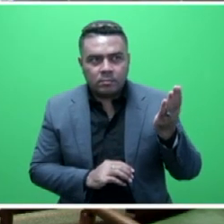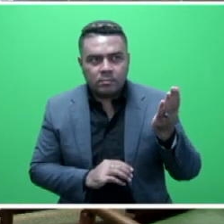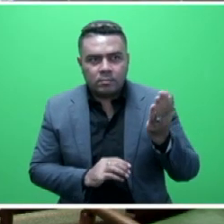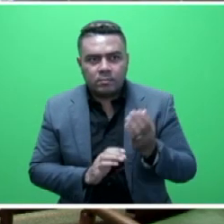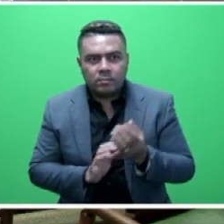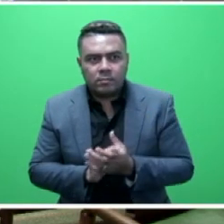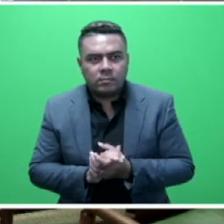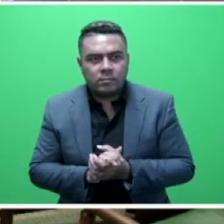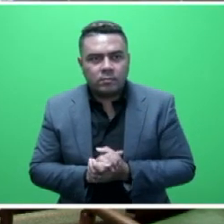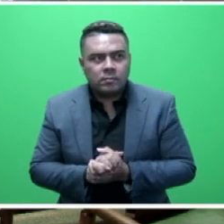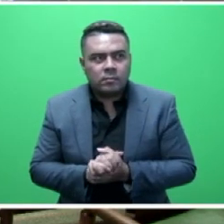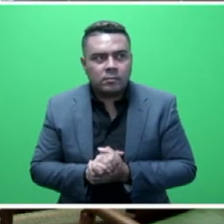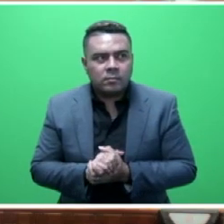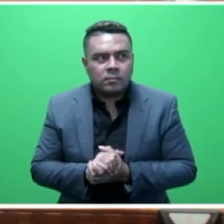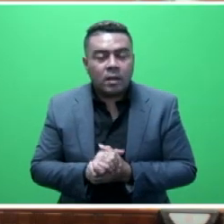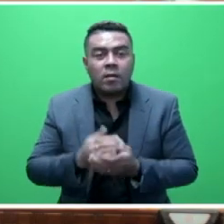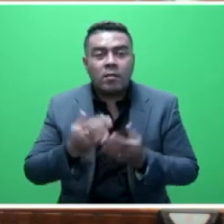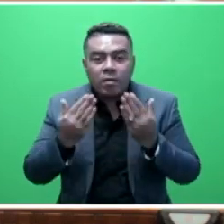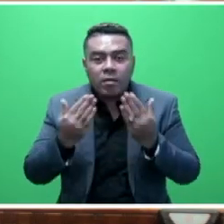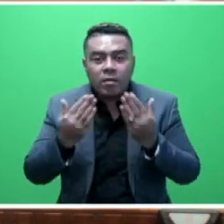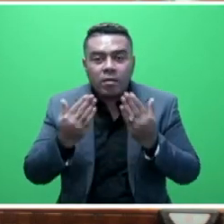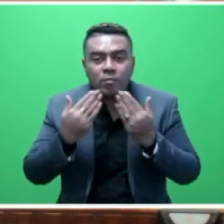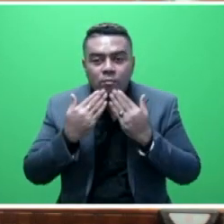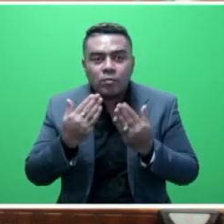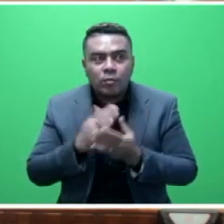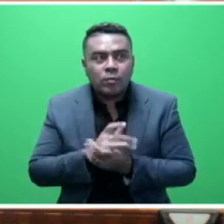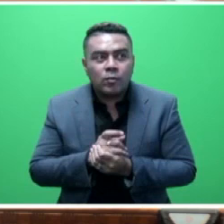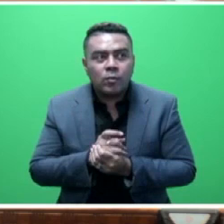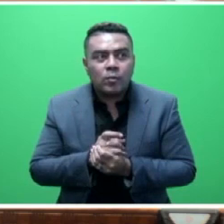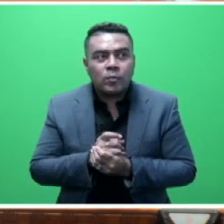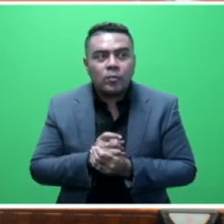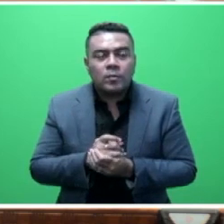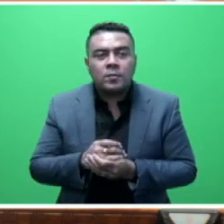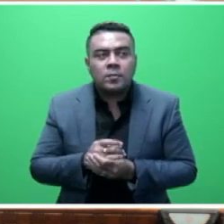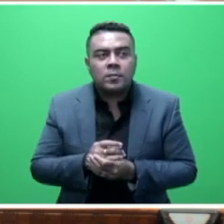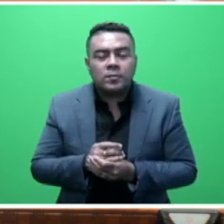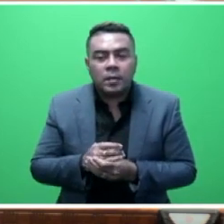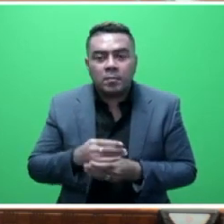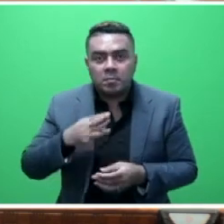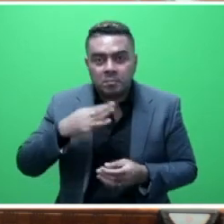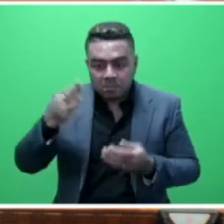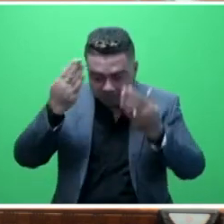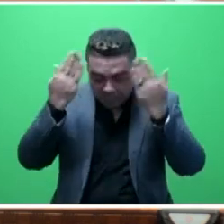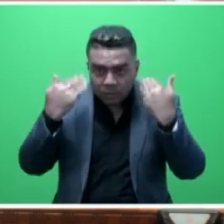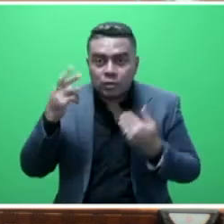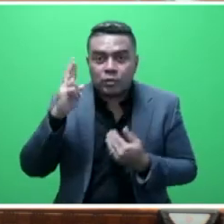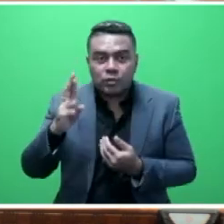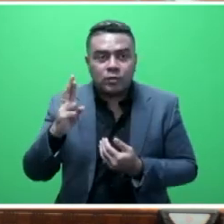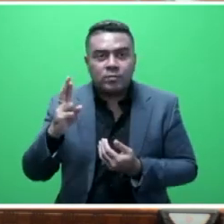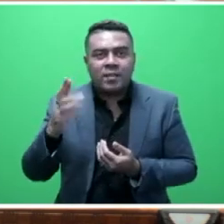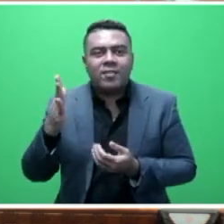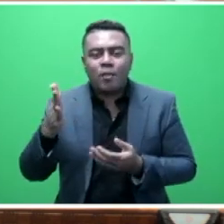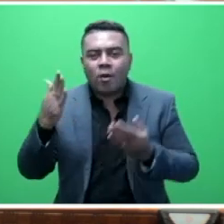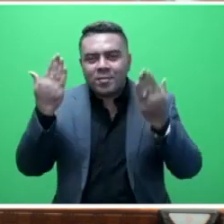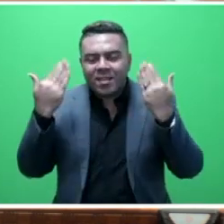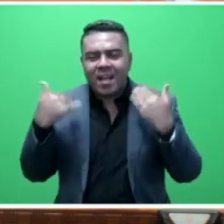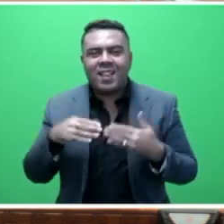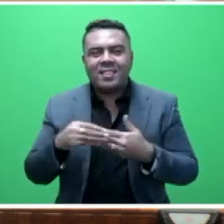Thank you, Mr. Speaker, sir. Mr. Speaker, the Honourable Speaker, the Honourable Prime Minister, the Honourable Leader of